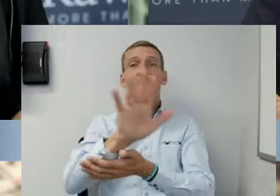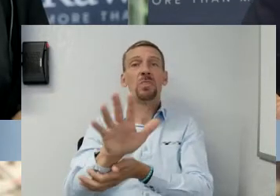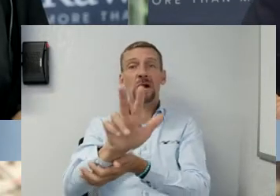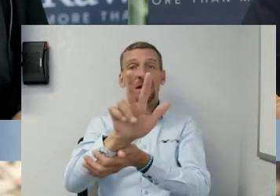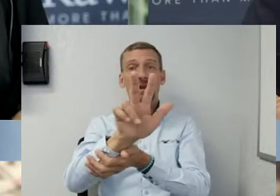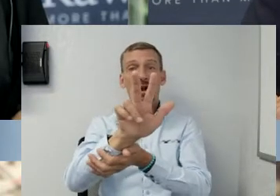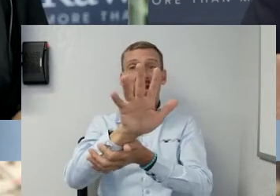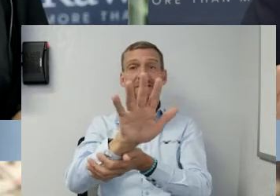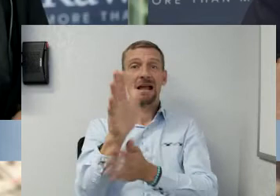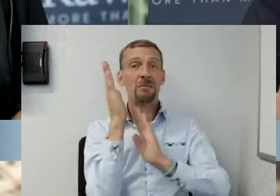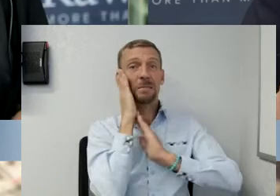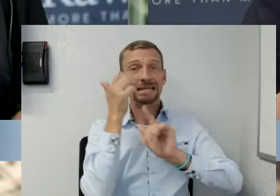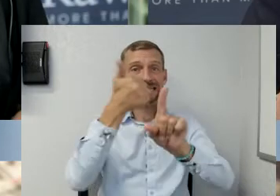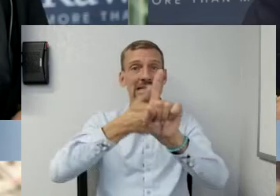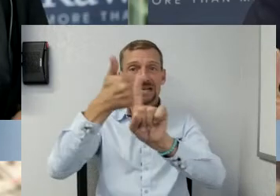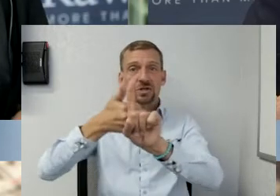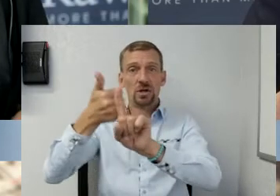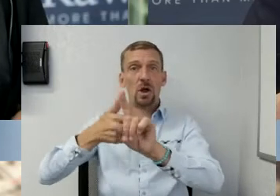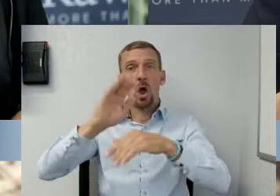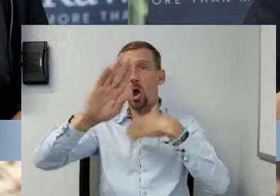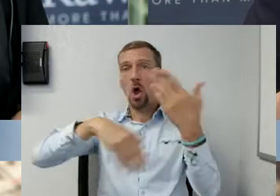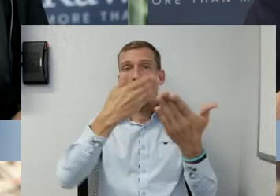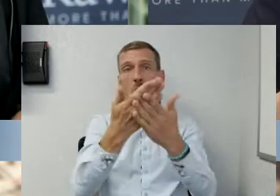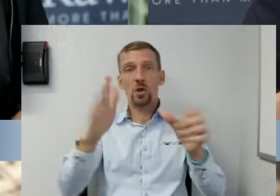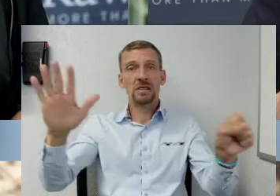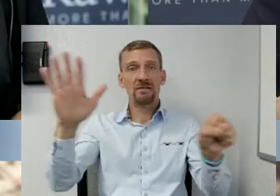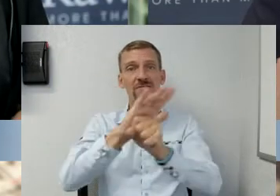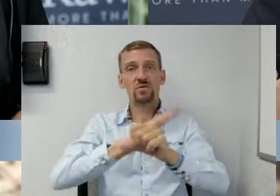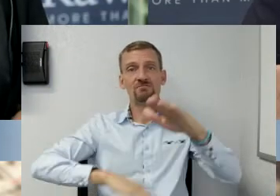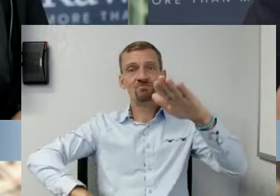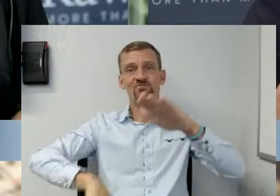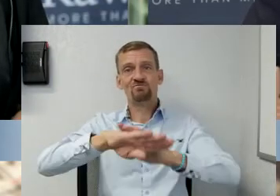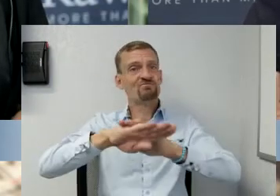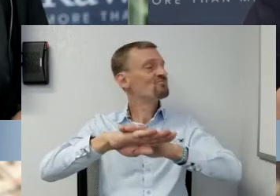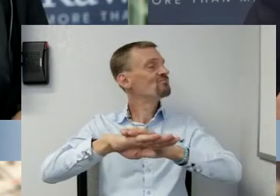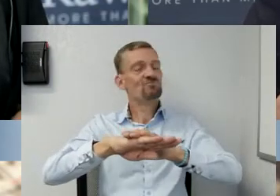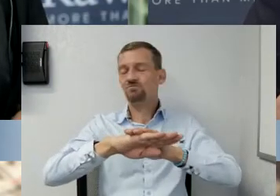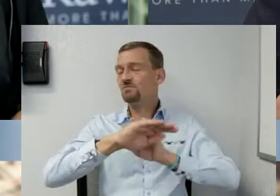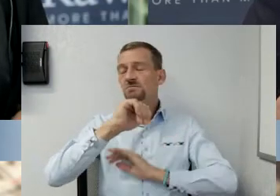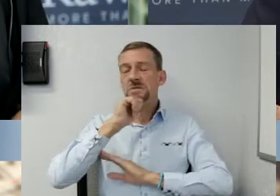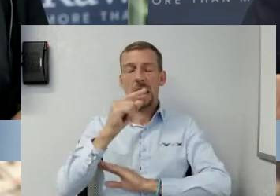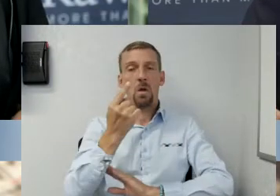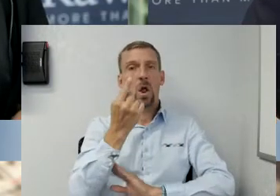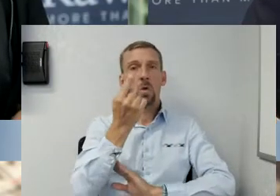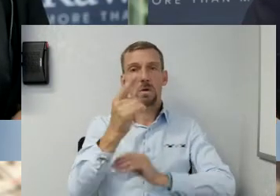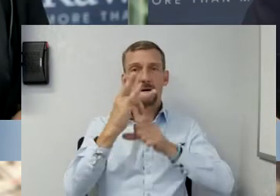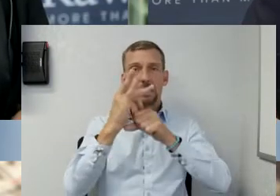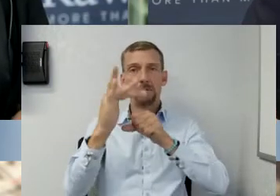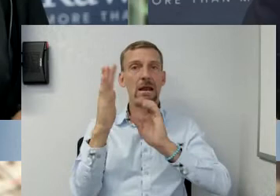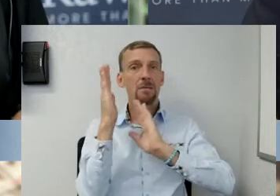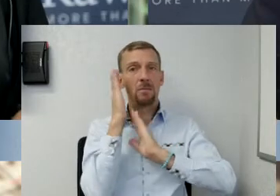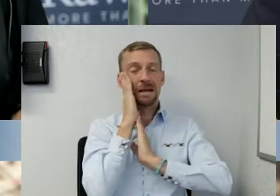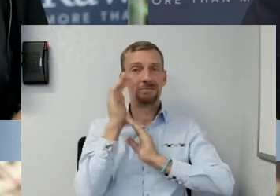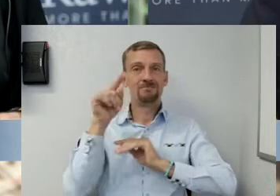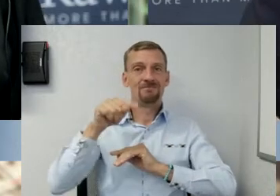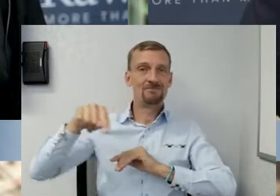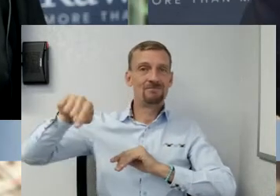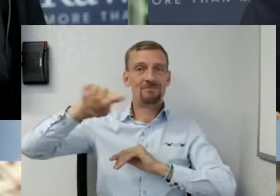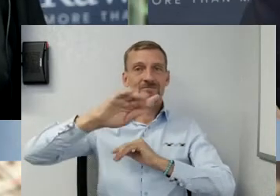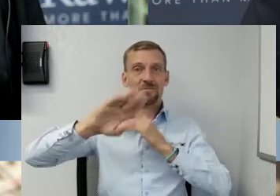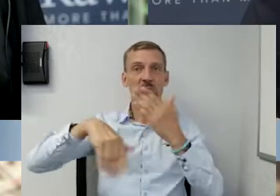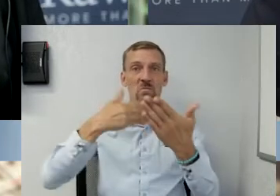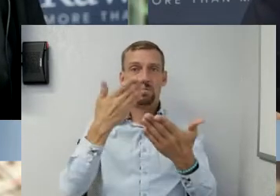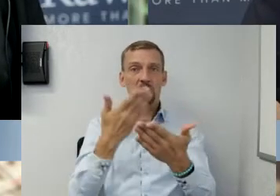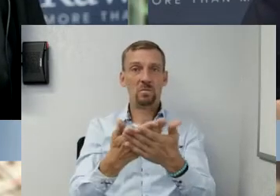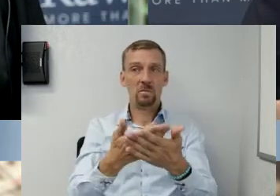bed units. Every single one of them is at full capacity. There's not a single empty bed on any of those units.